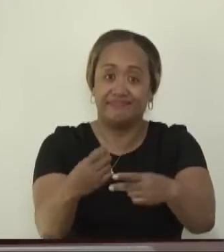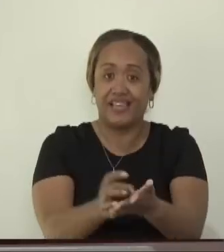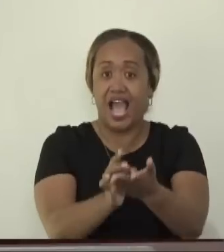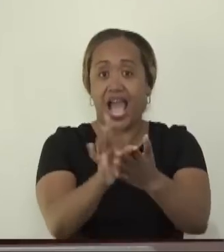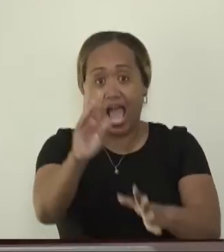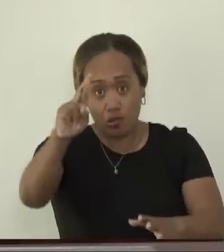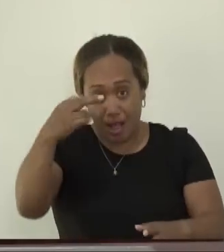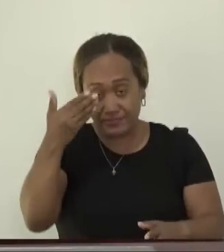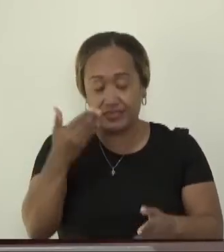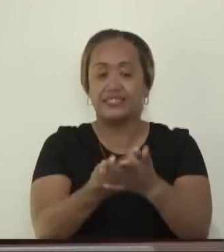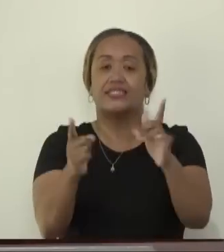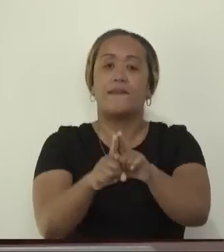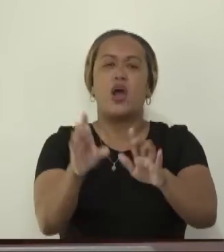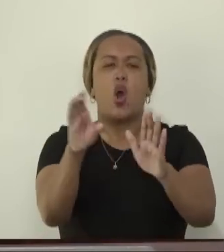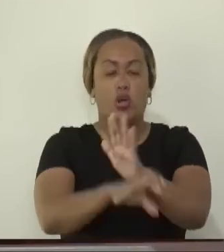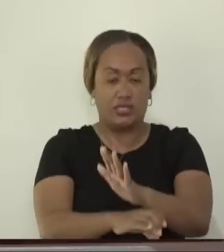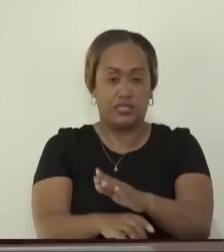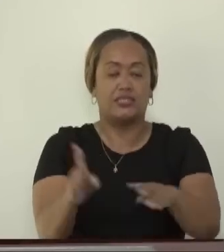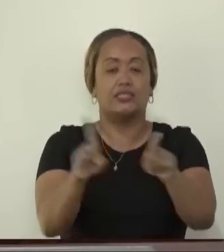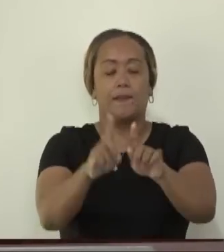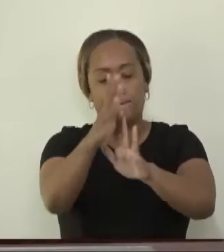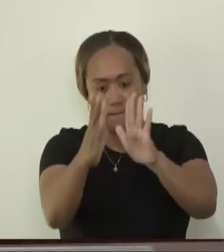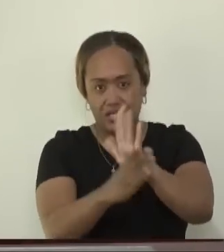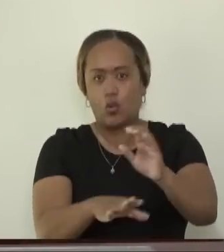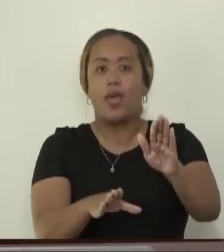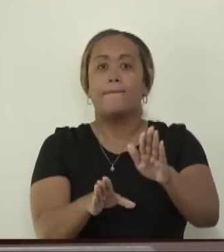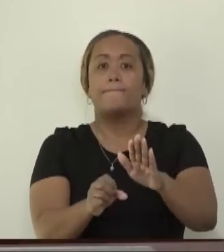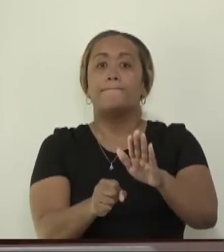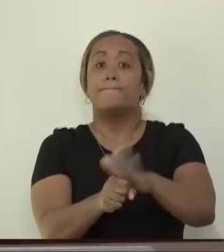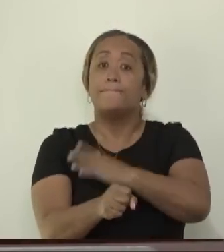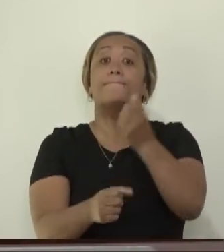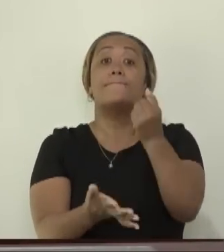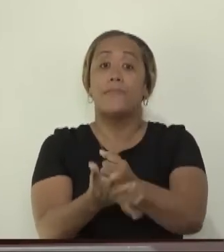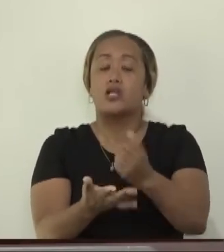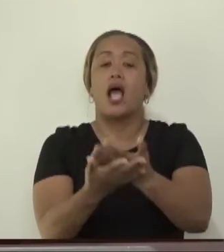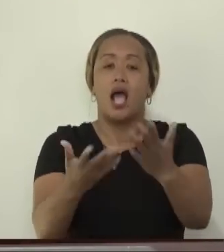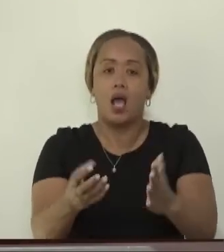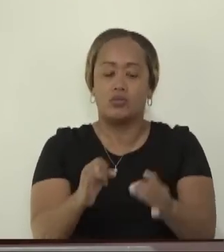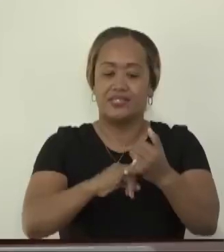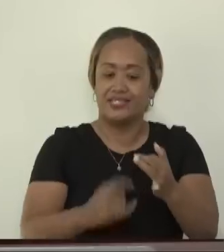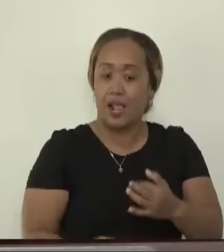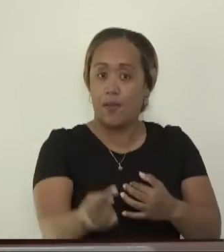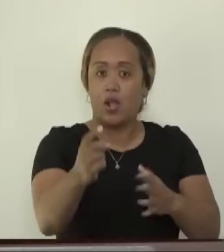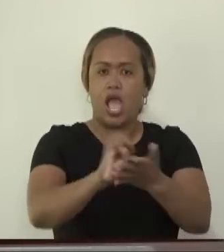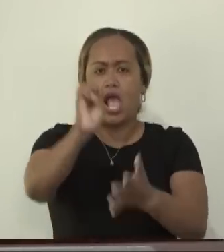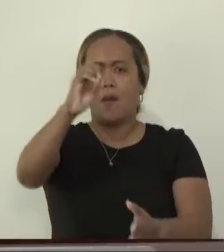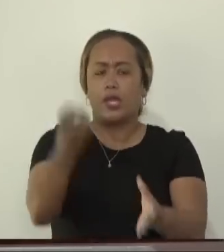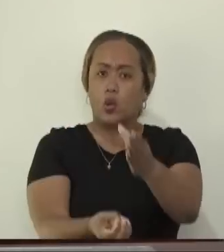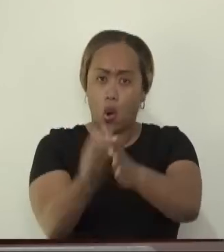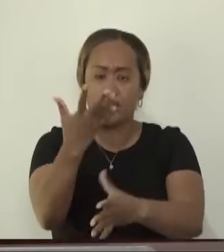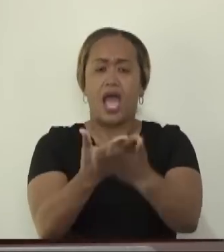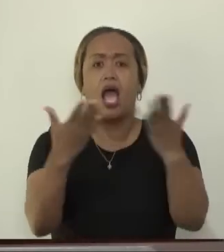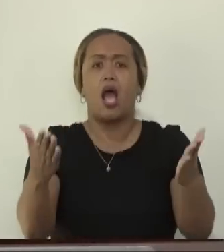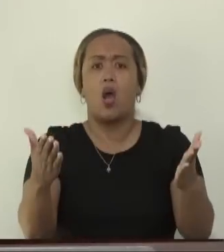minimum social cost. The budget will ensure sustained economic growth in the short